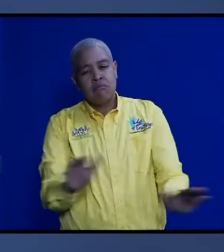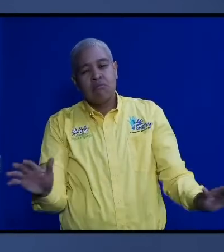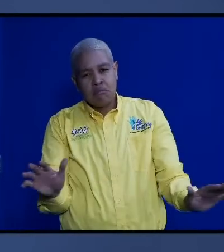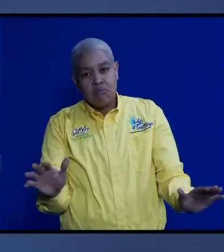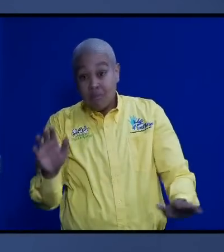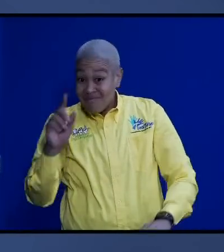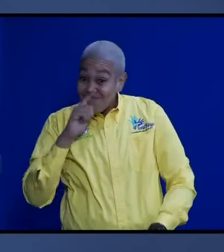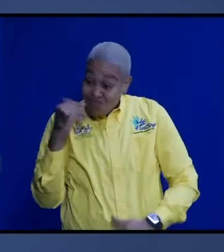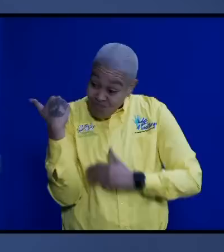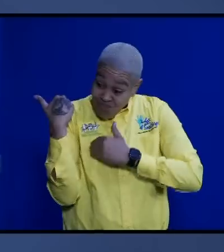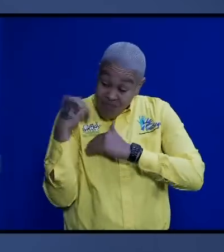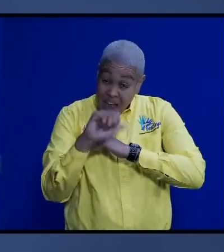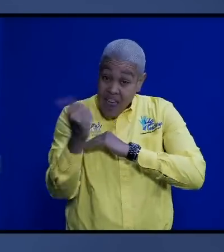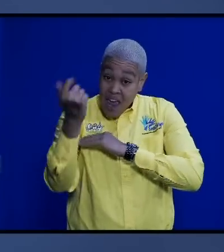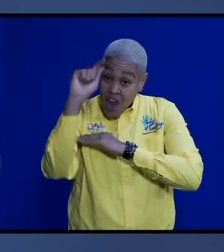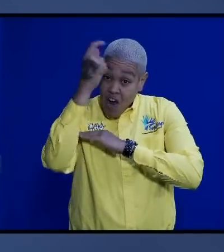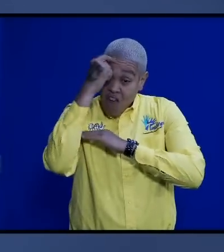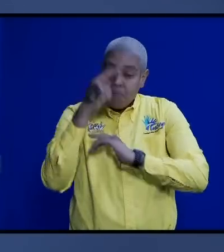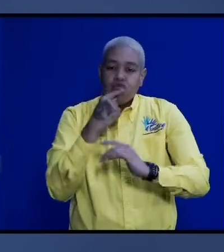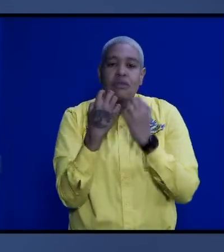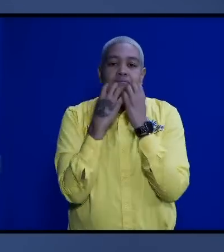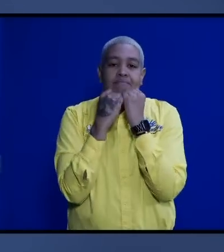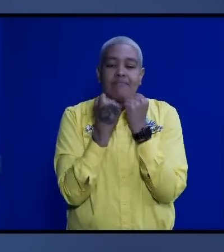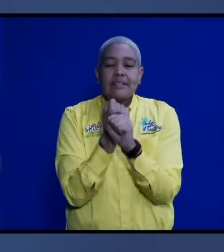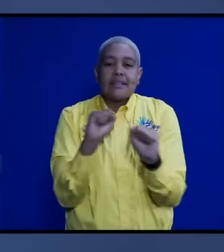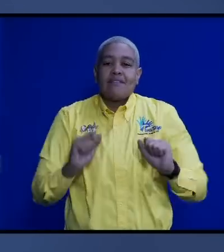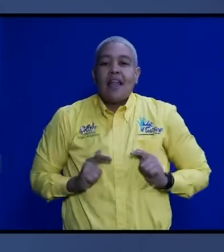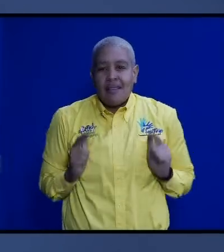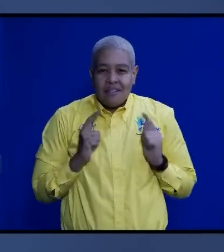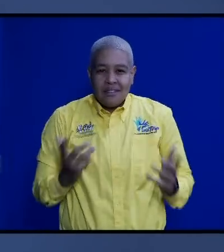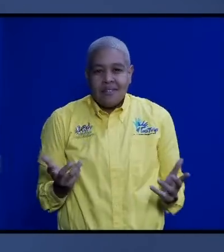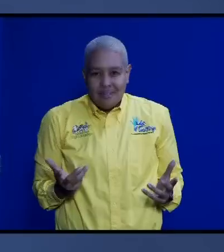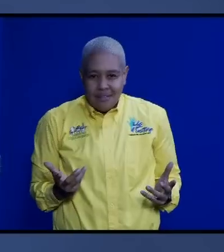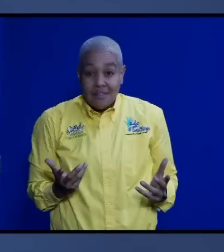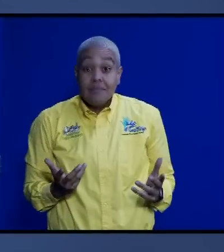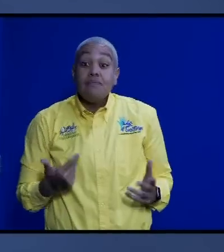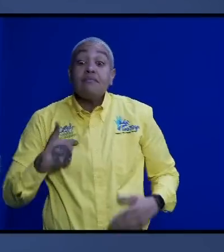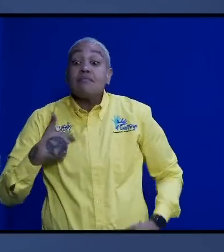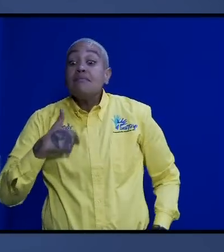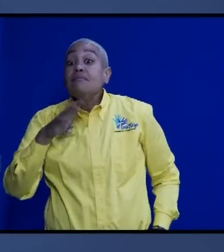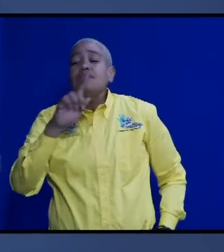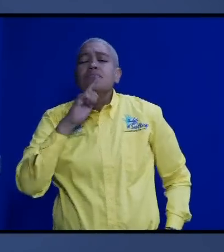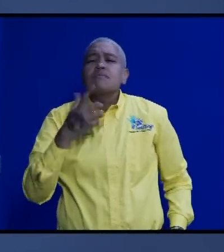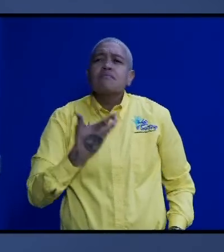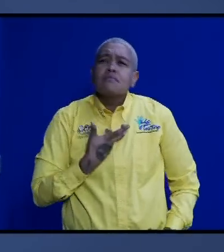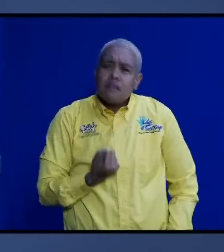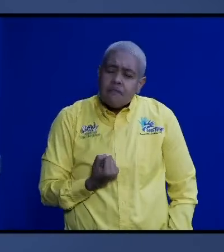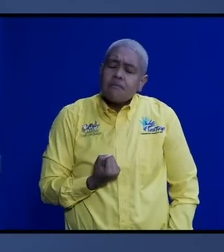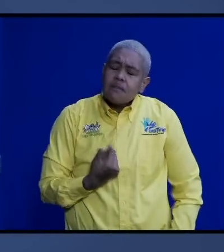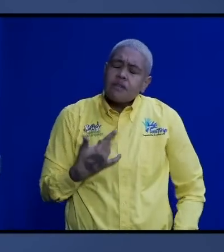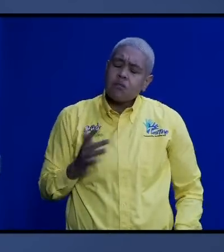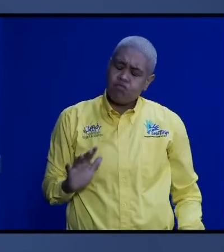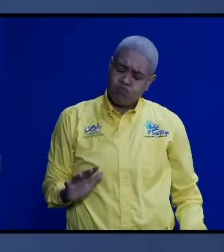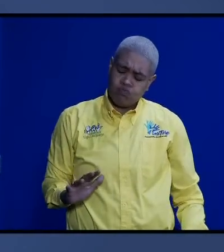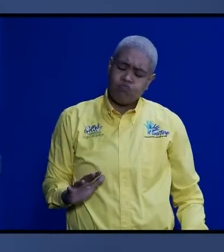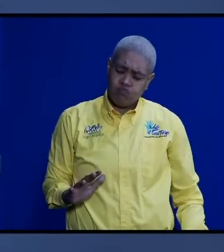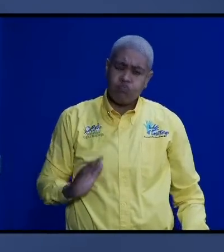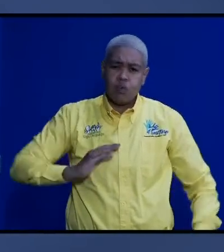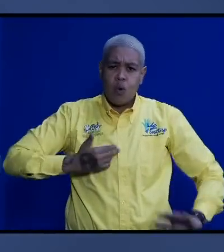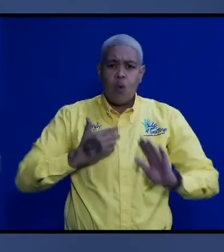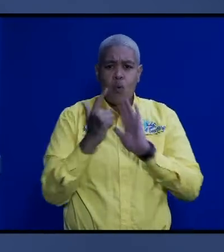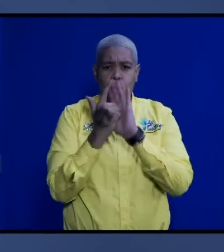government is to save lives. And I am confident in the view that our